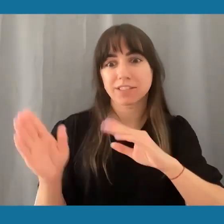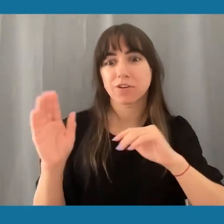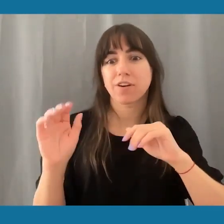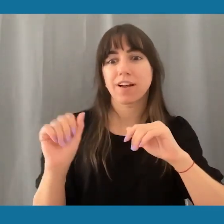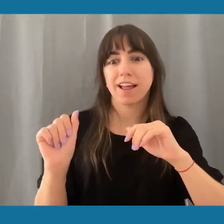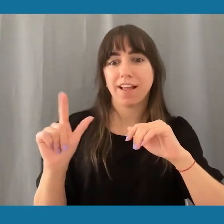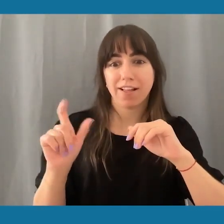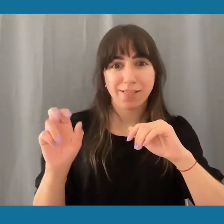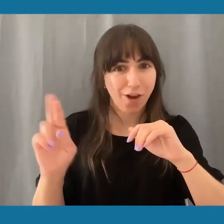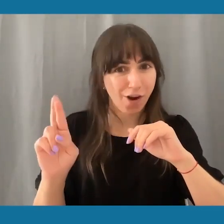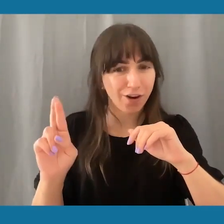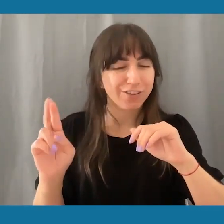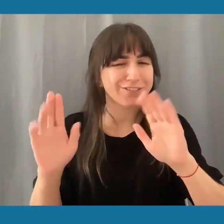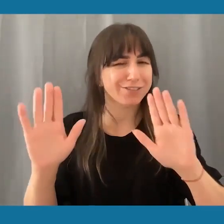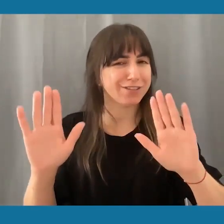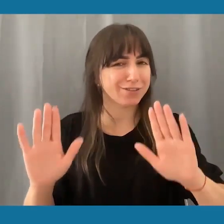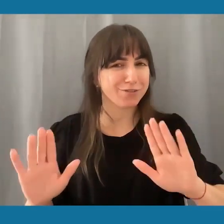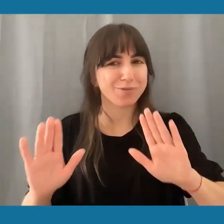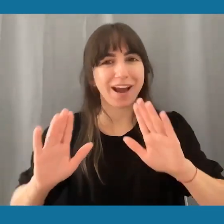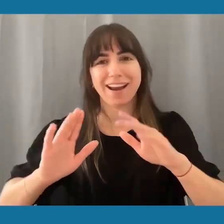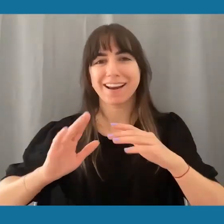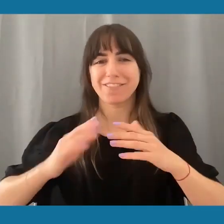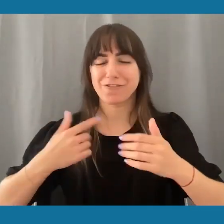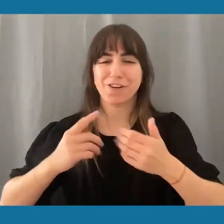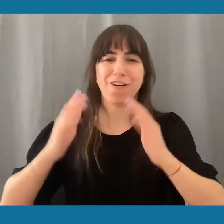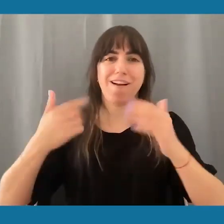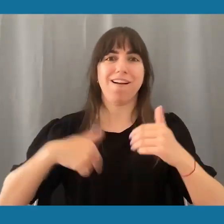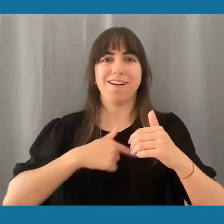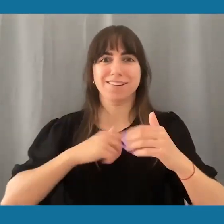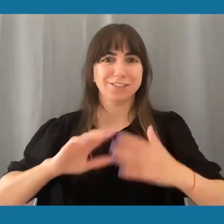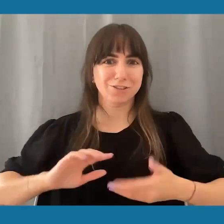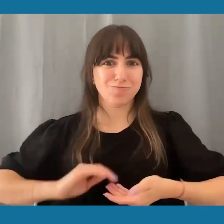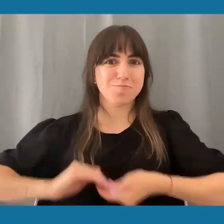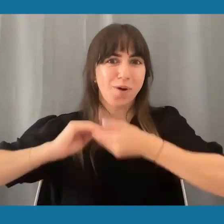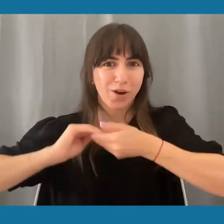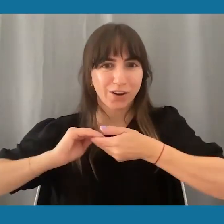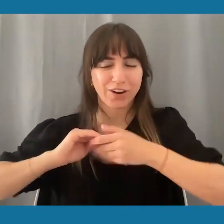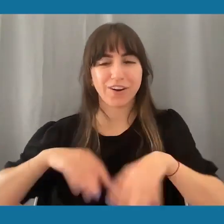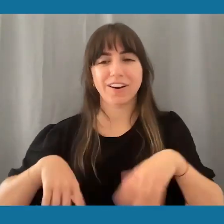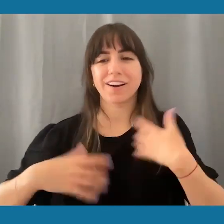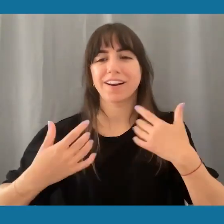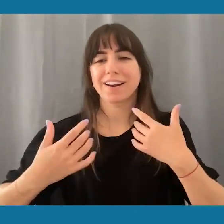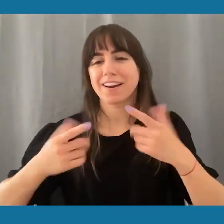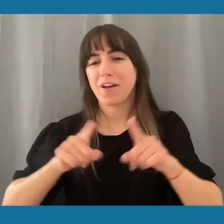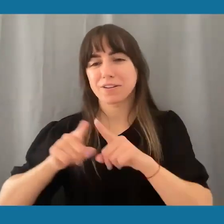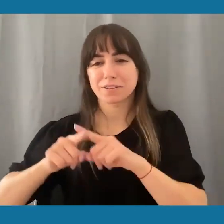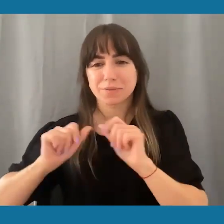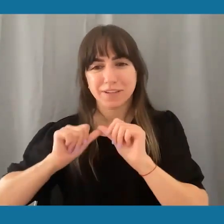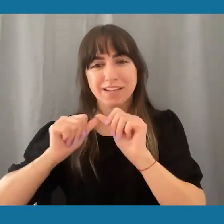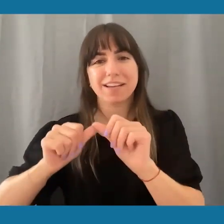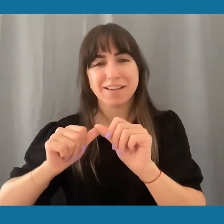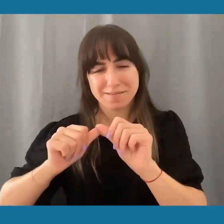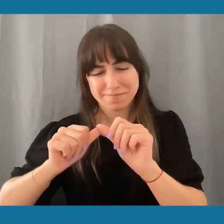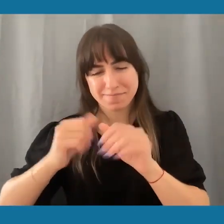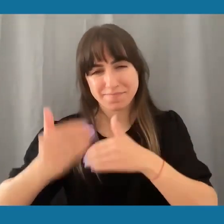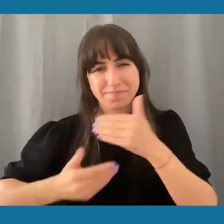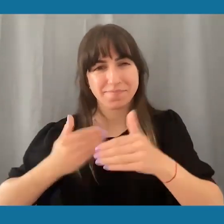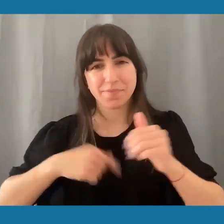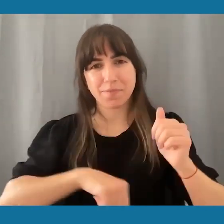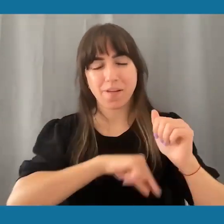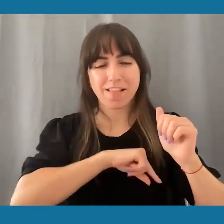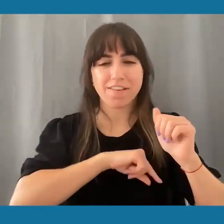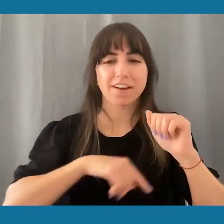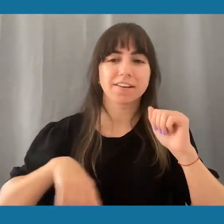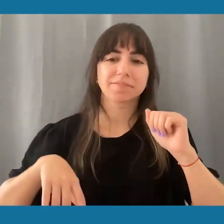way for us to partner, and to your point, to be able to keep them eligible for their Medicaid expenses. Leo, you gave us a